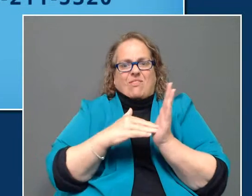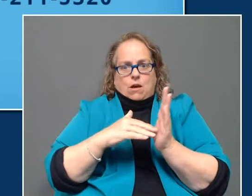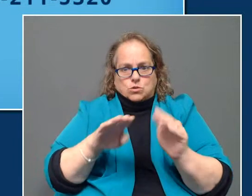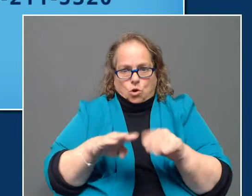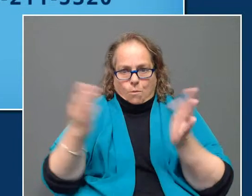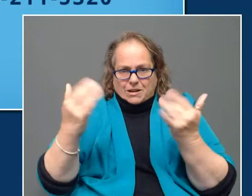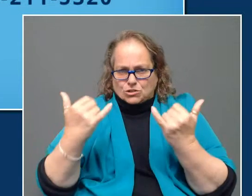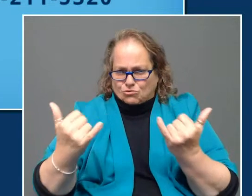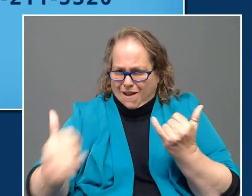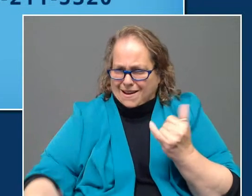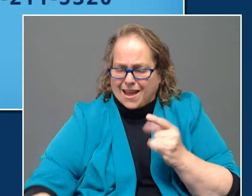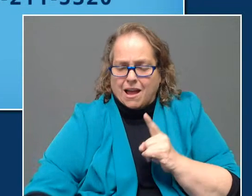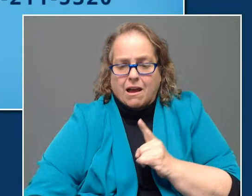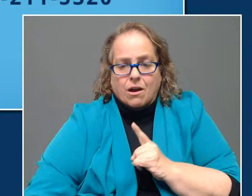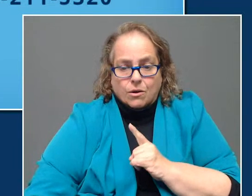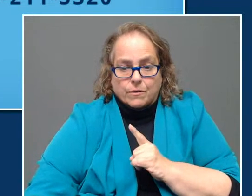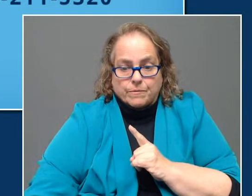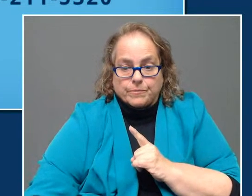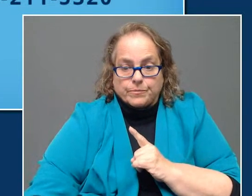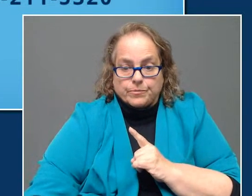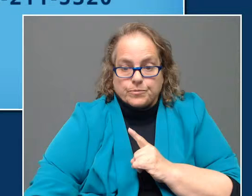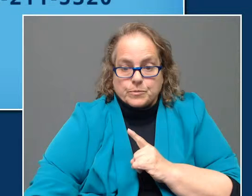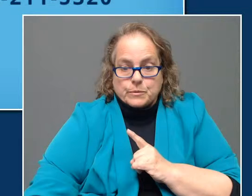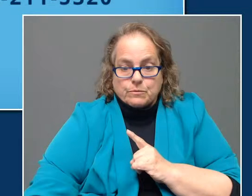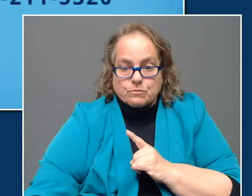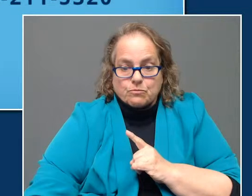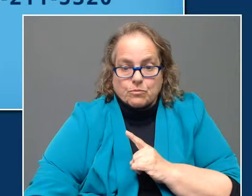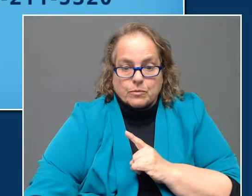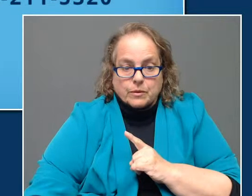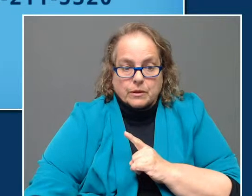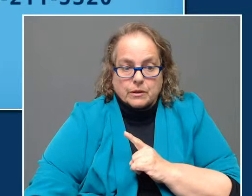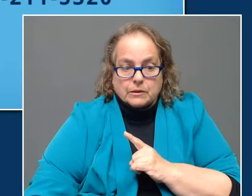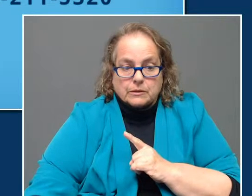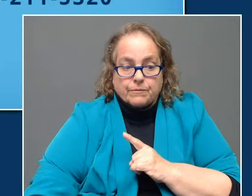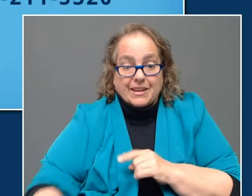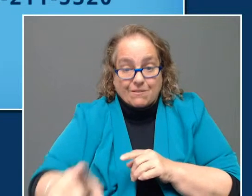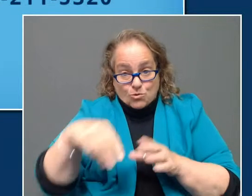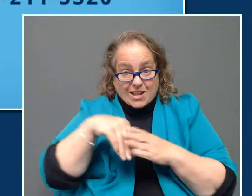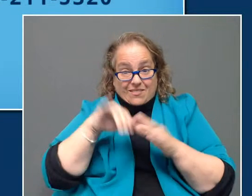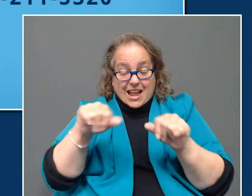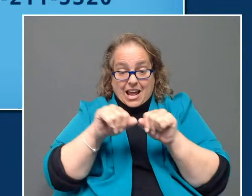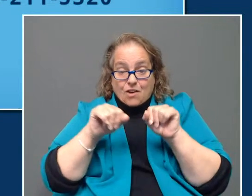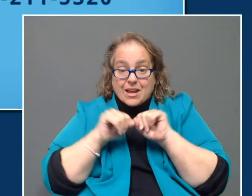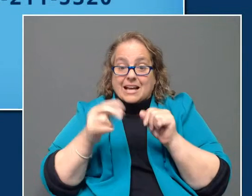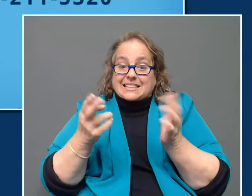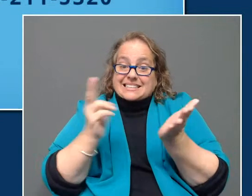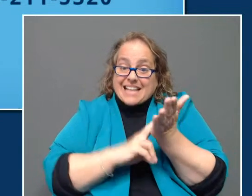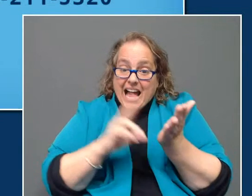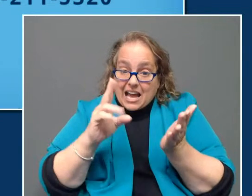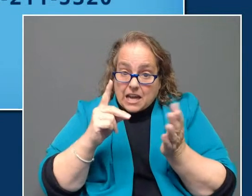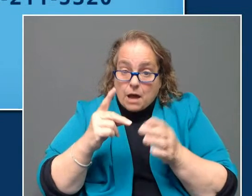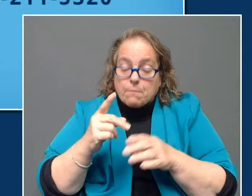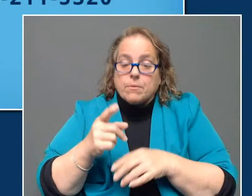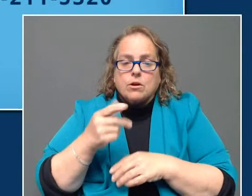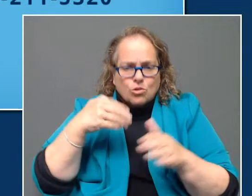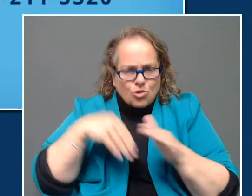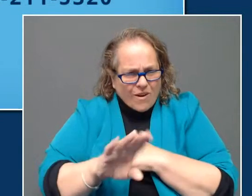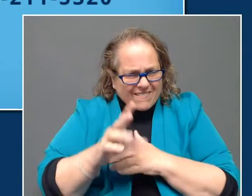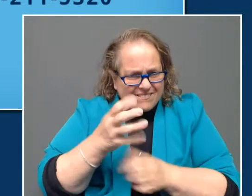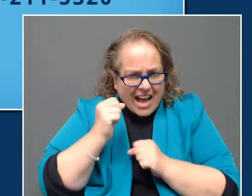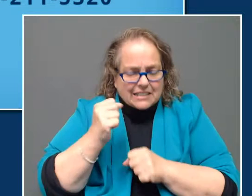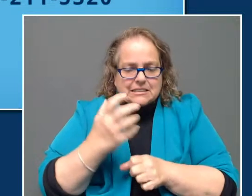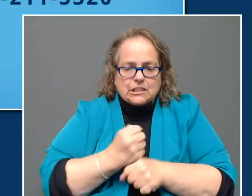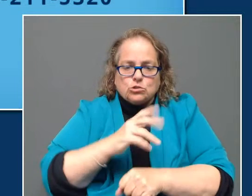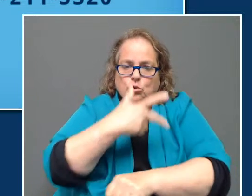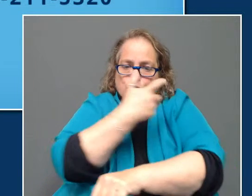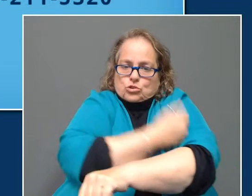are in that area, boy, you can sign up. You can get in there fast. You can get your shot of hope, and you can get on your way to